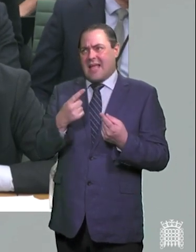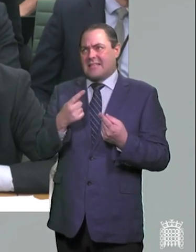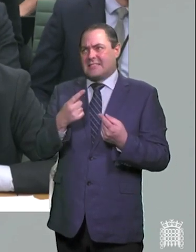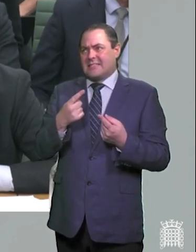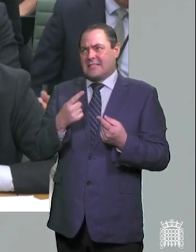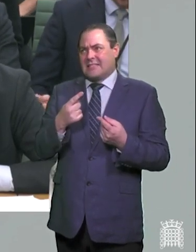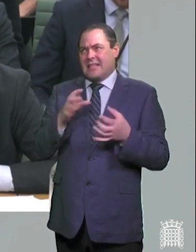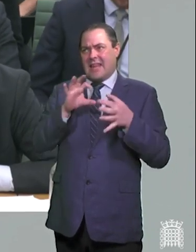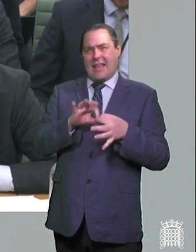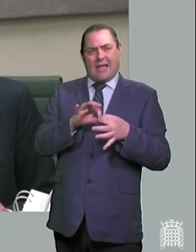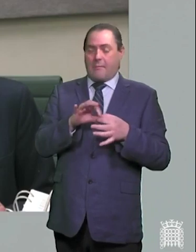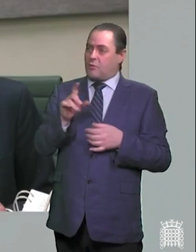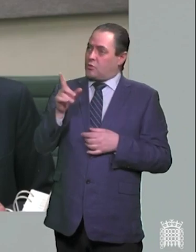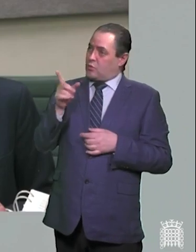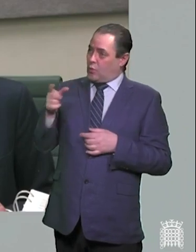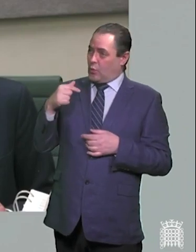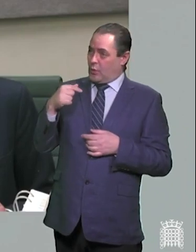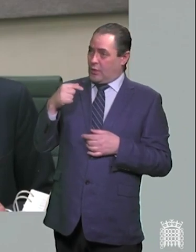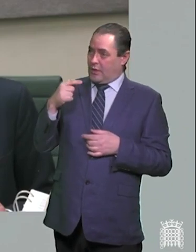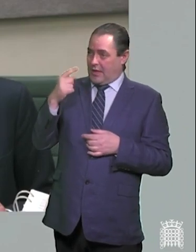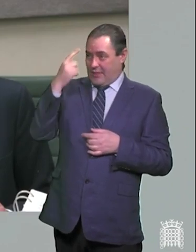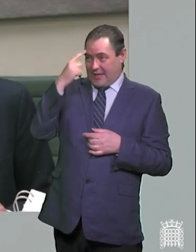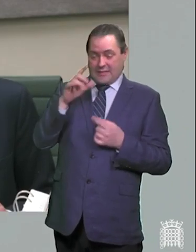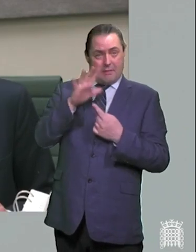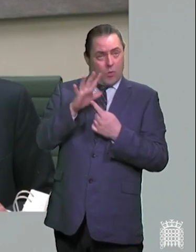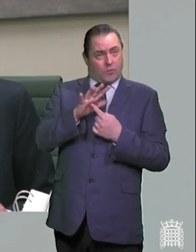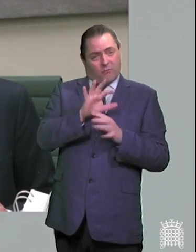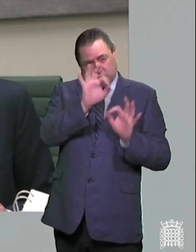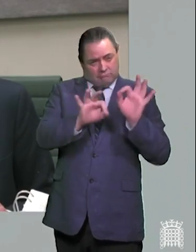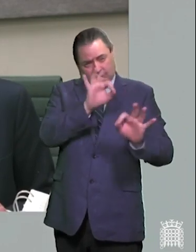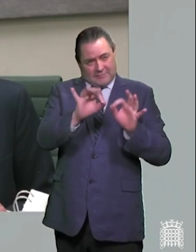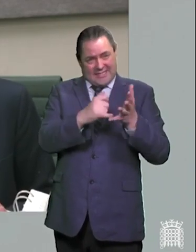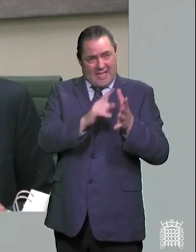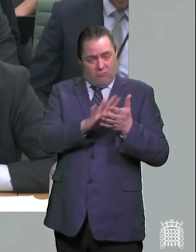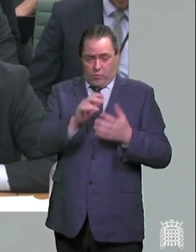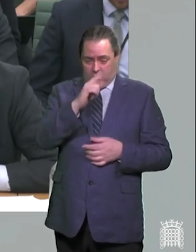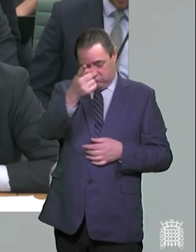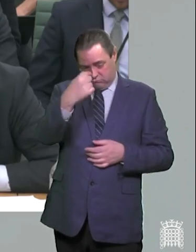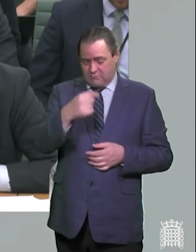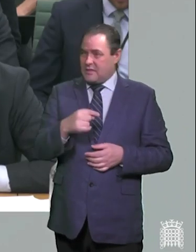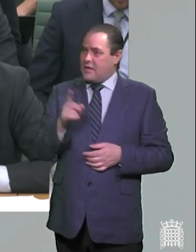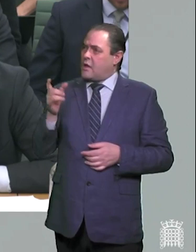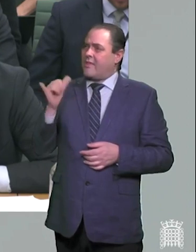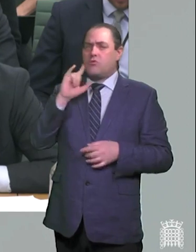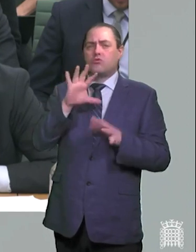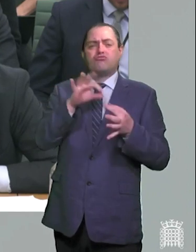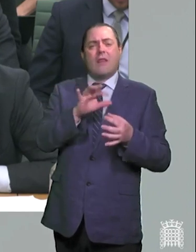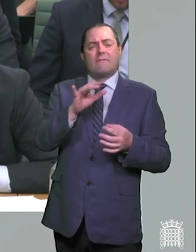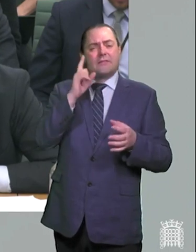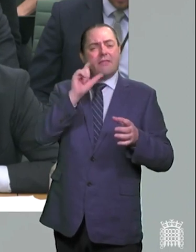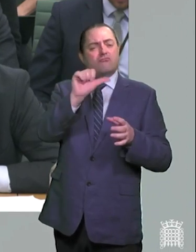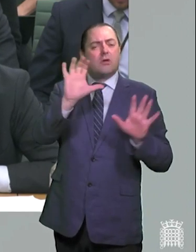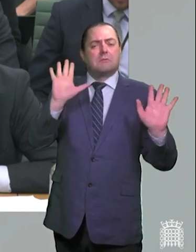the Cabinet Secretary. If you think it's terribly important that we interrogate Sarah Dines, we will consider. No, I don't think. I don't. I think it's probably totally irrelevant. I think